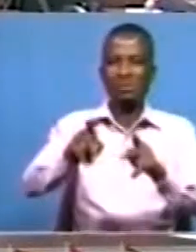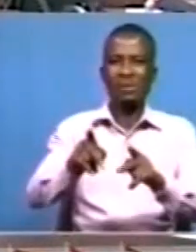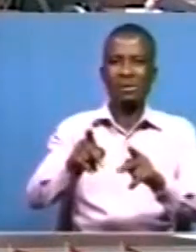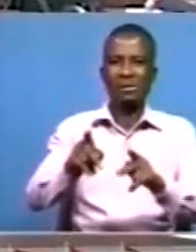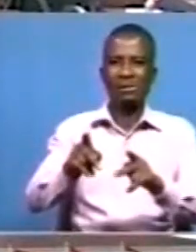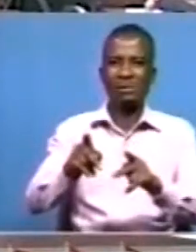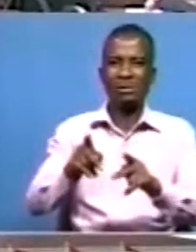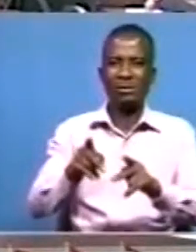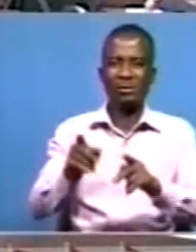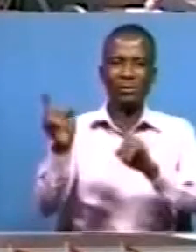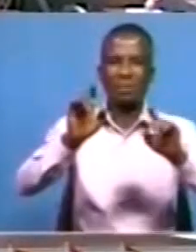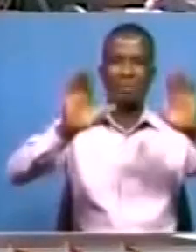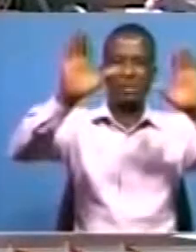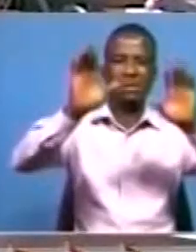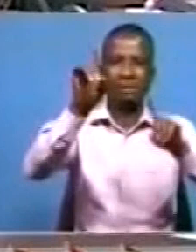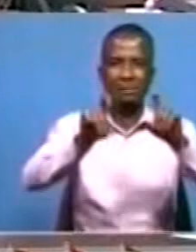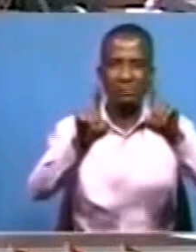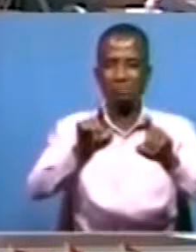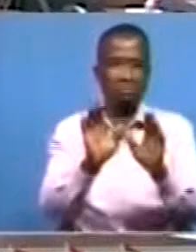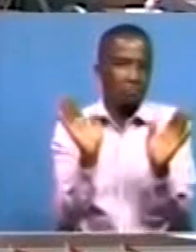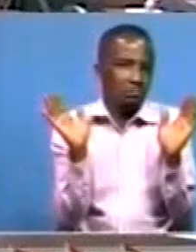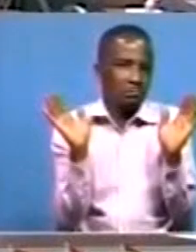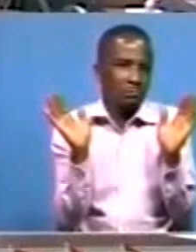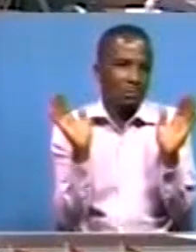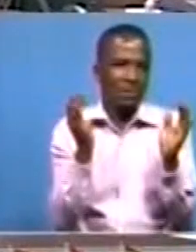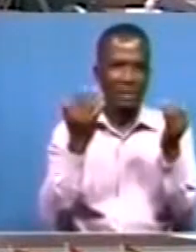to defend itself in this suit.